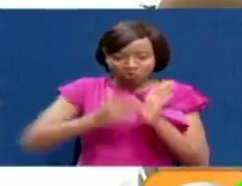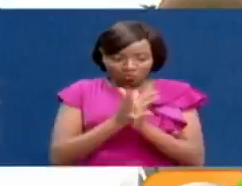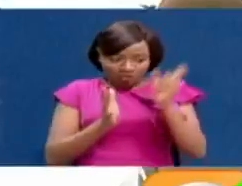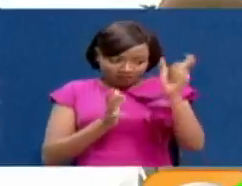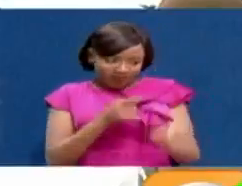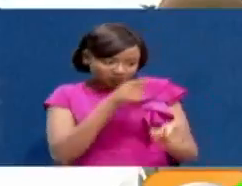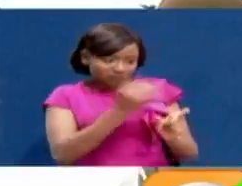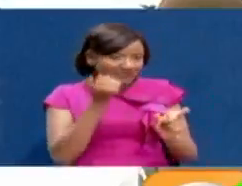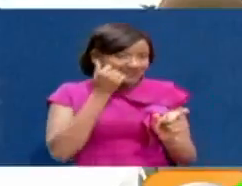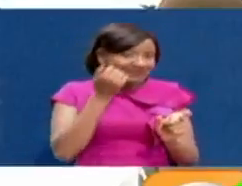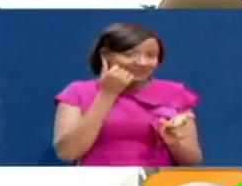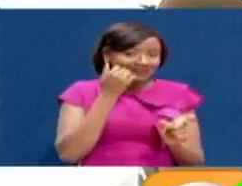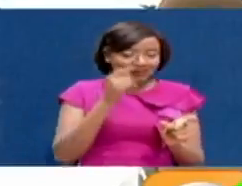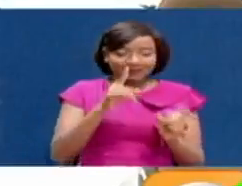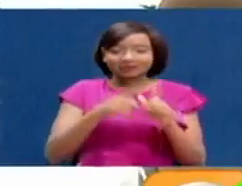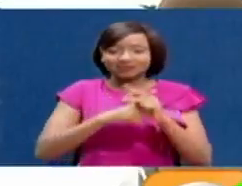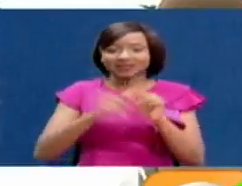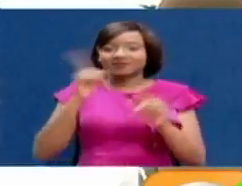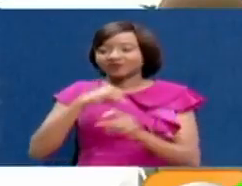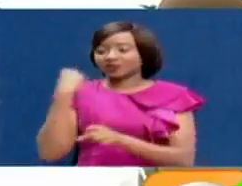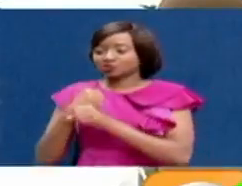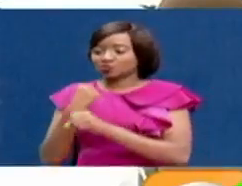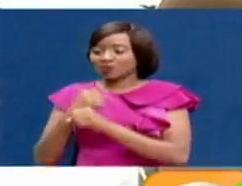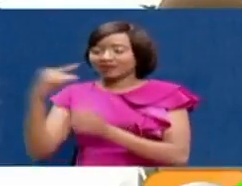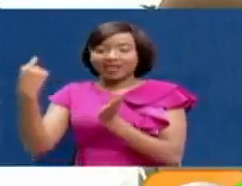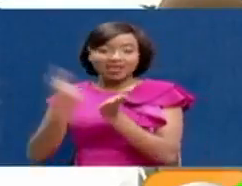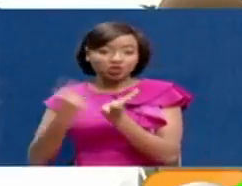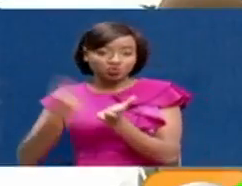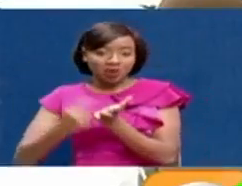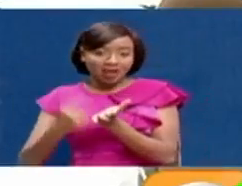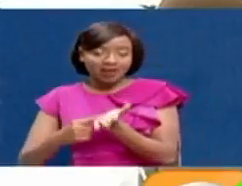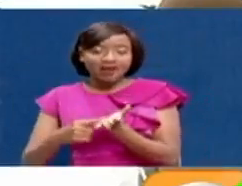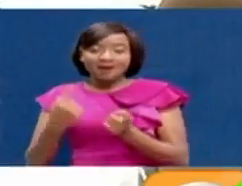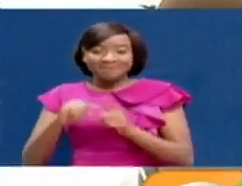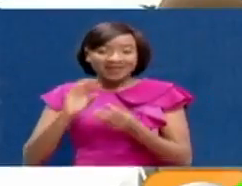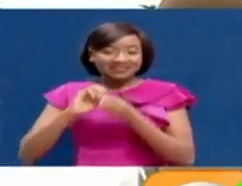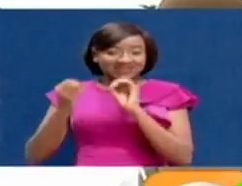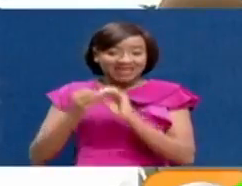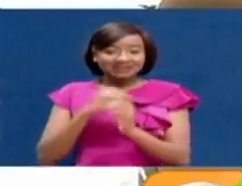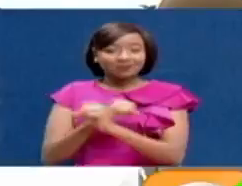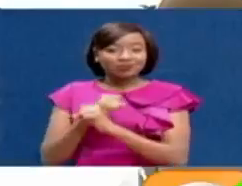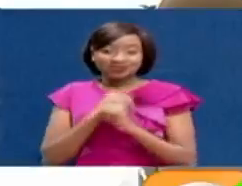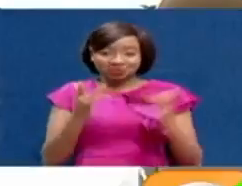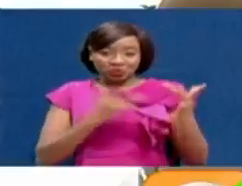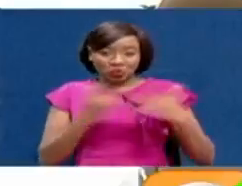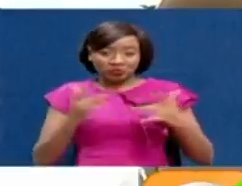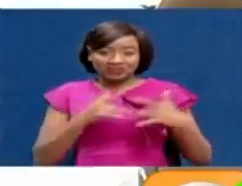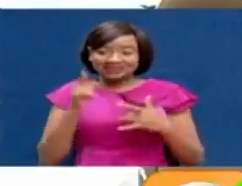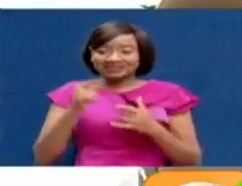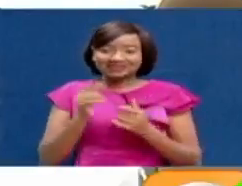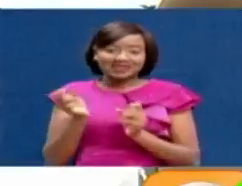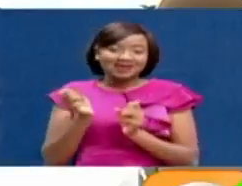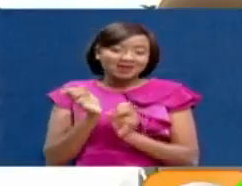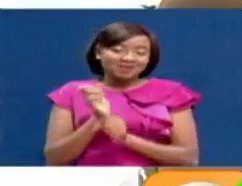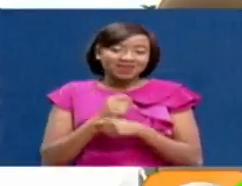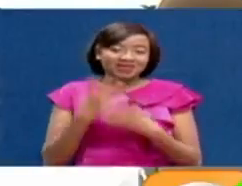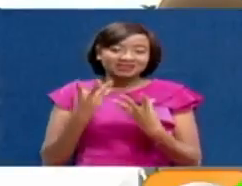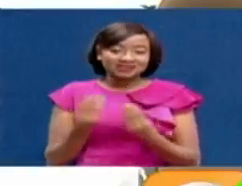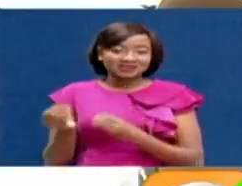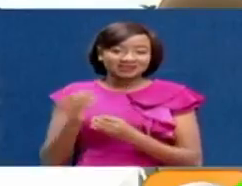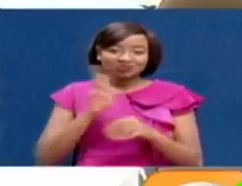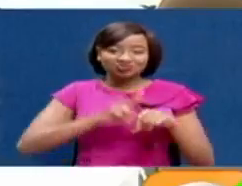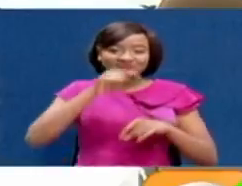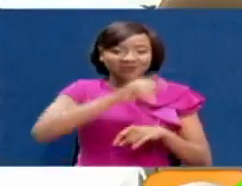has already been deployed in parts of Uganda, but as Faizal Ahmed reports, data protection concerns have stalled its use in